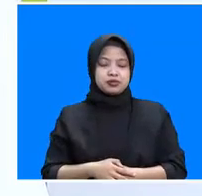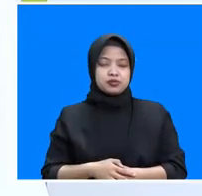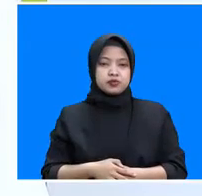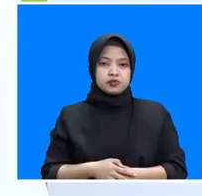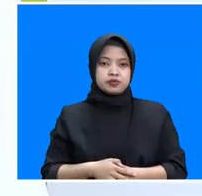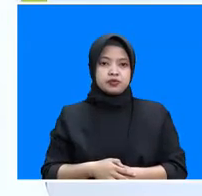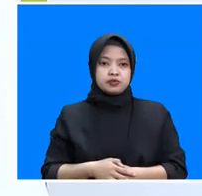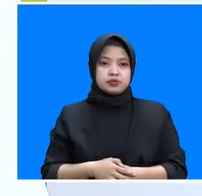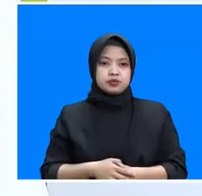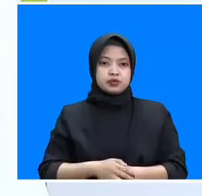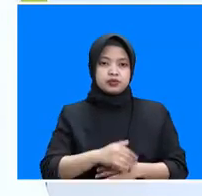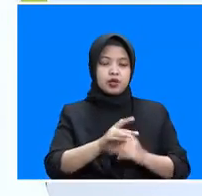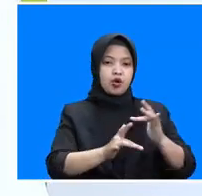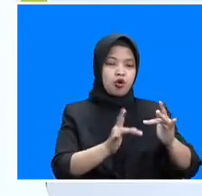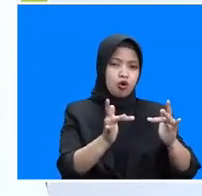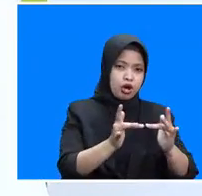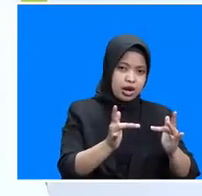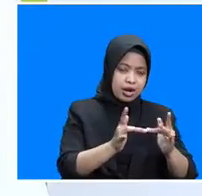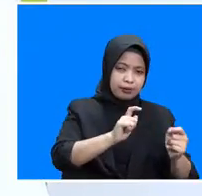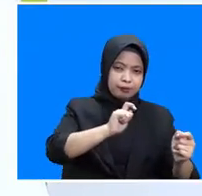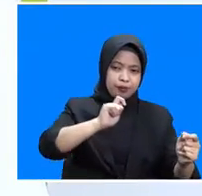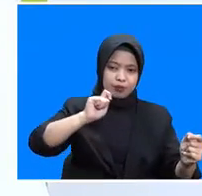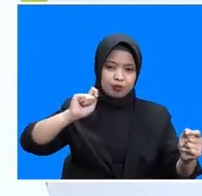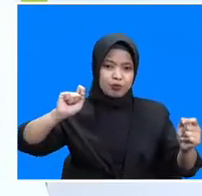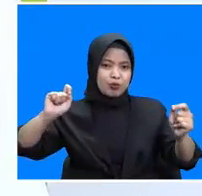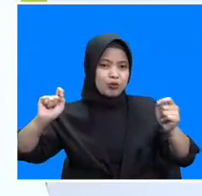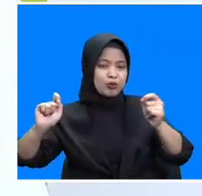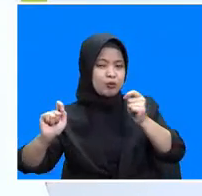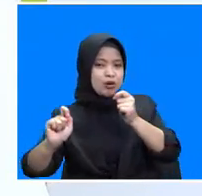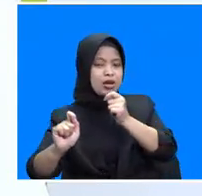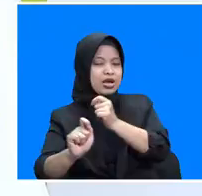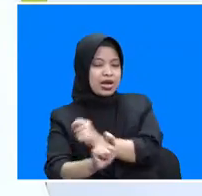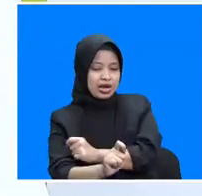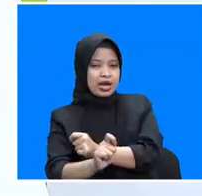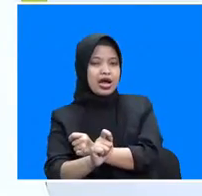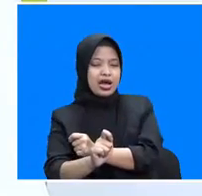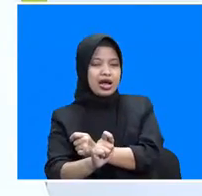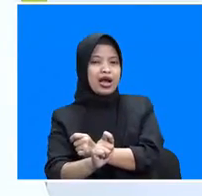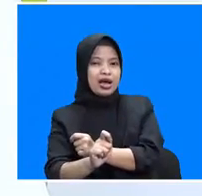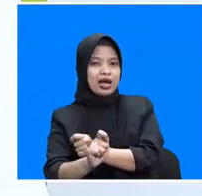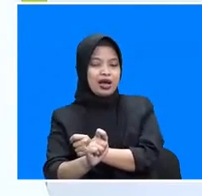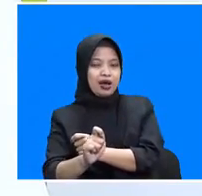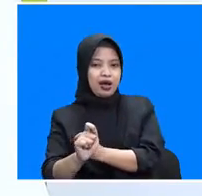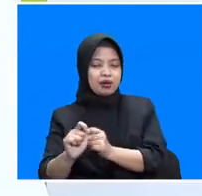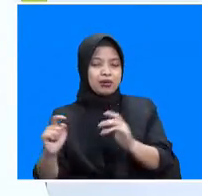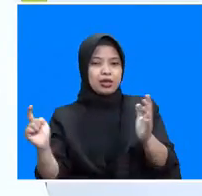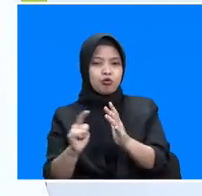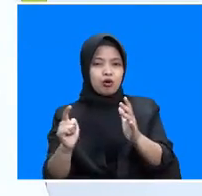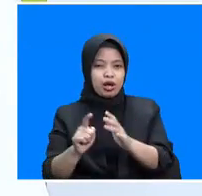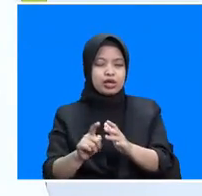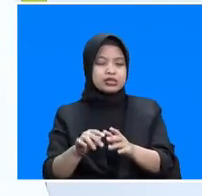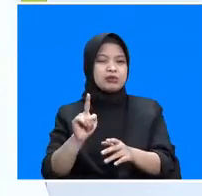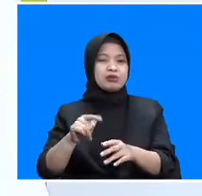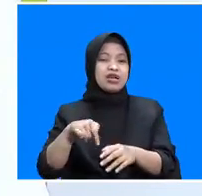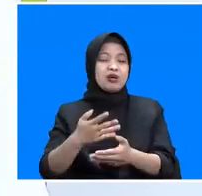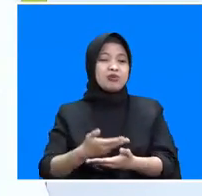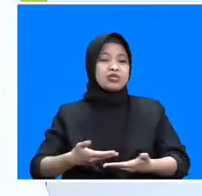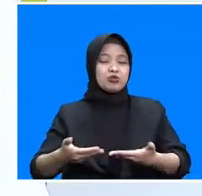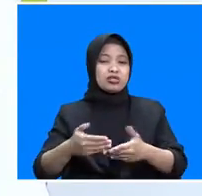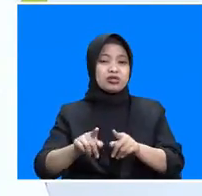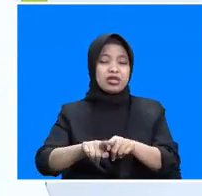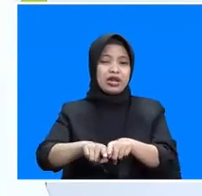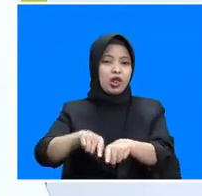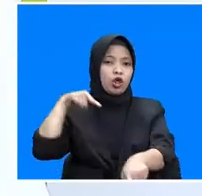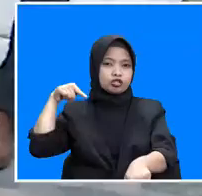learning, and then trying to address that learning loss, mm-hmm. and then now the transition back into the classrooms. Mm-hmm. And I think